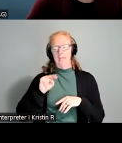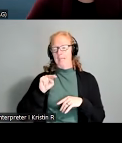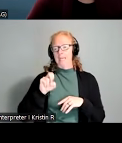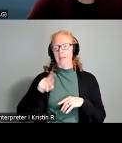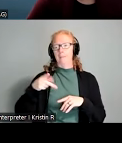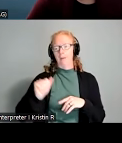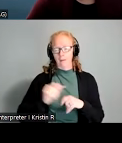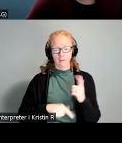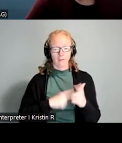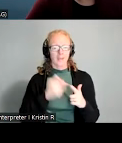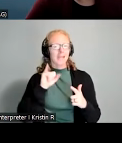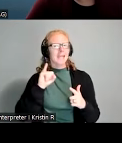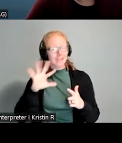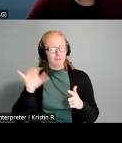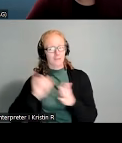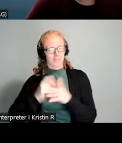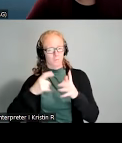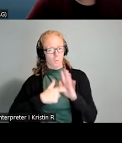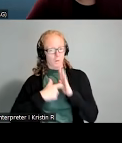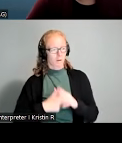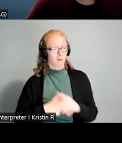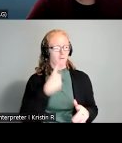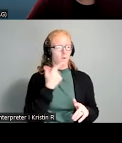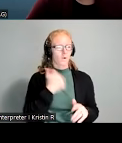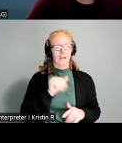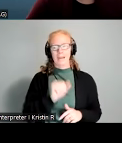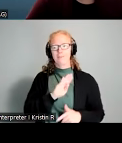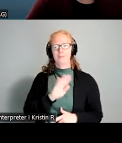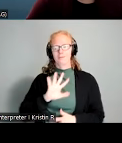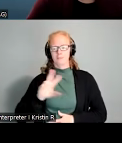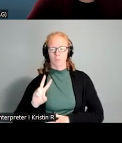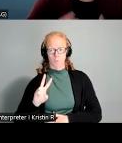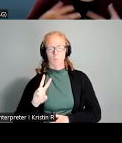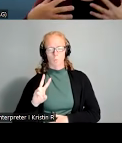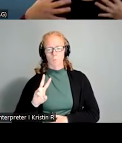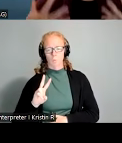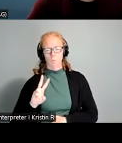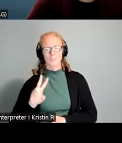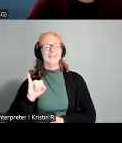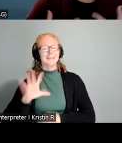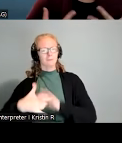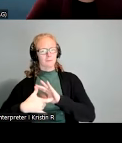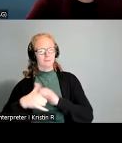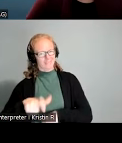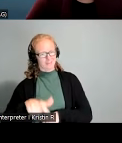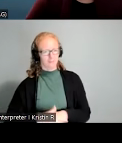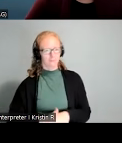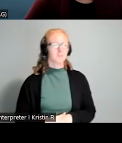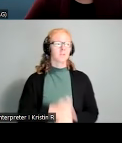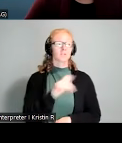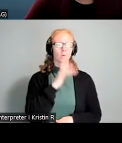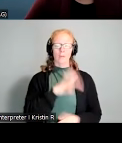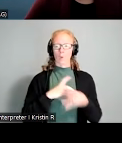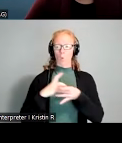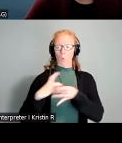as well as with tribal consultation requirements under AB 52. And then the correlation and integration is